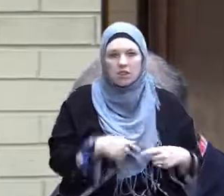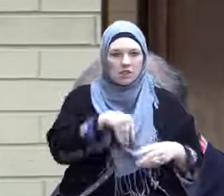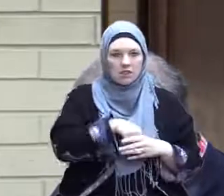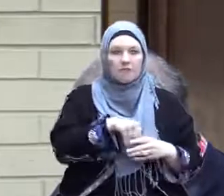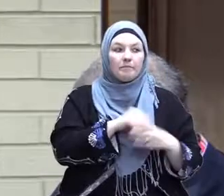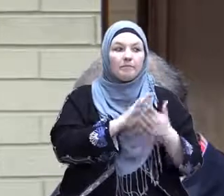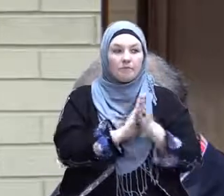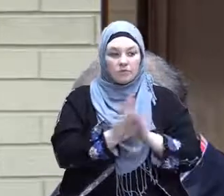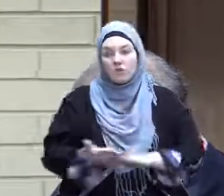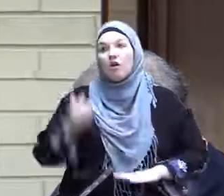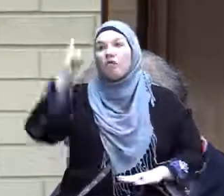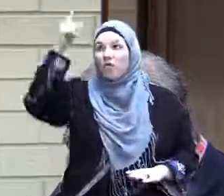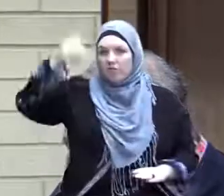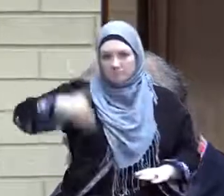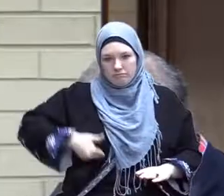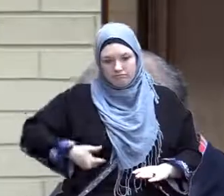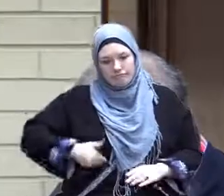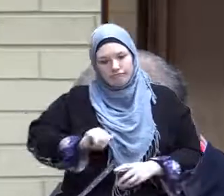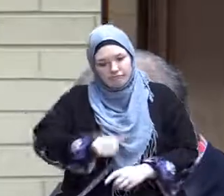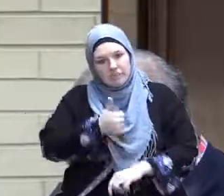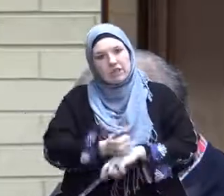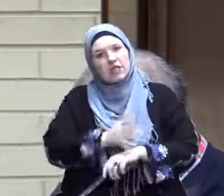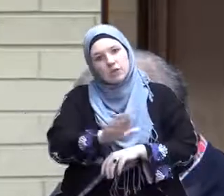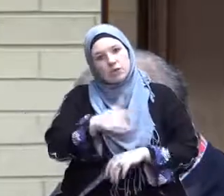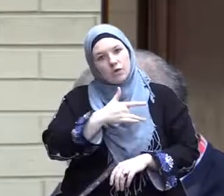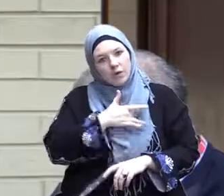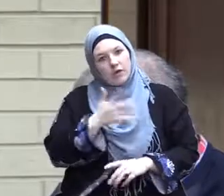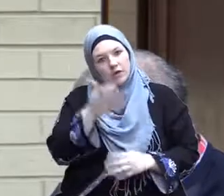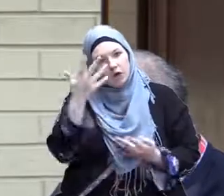the conscience Allah has set in your heart